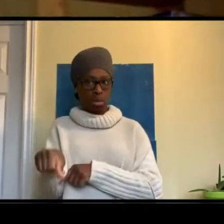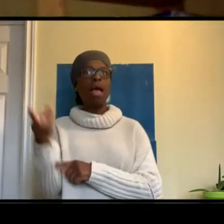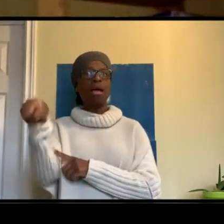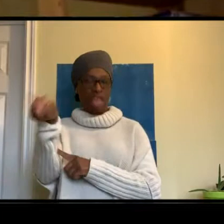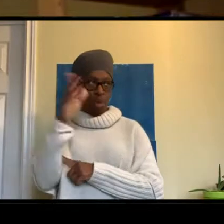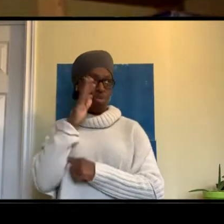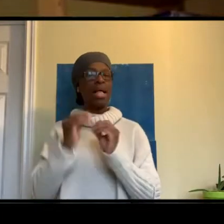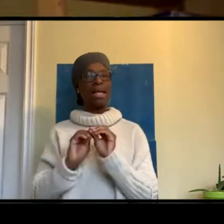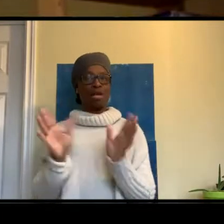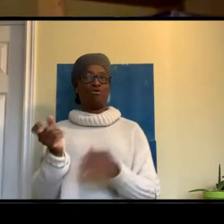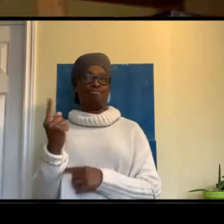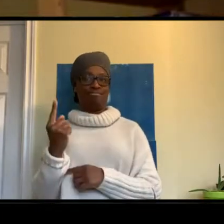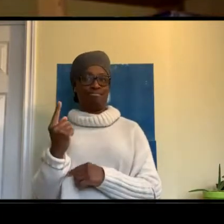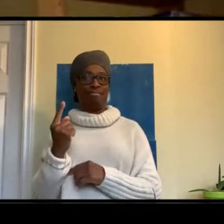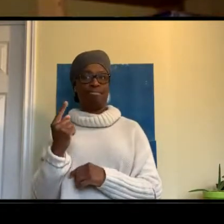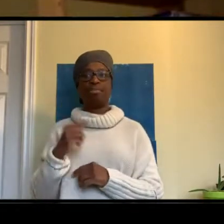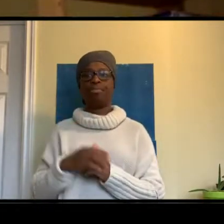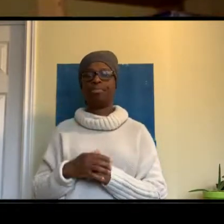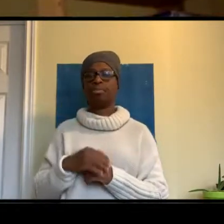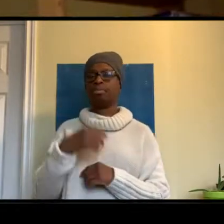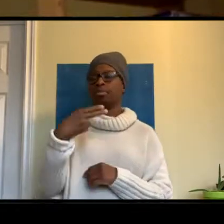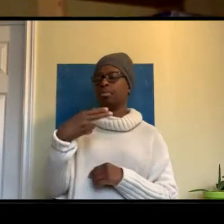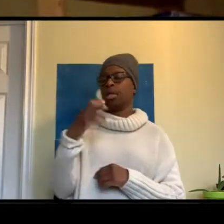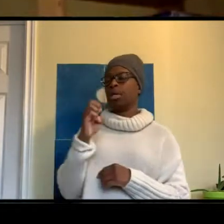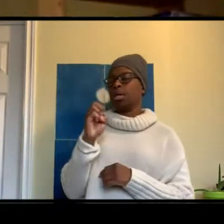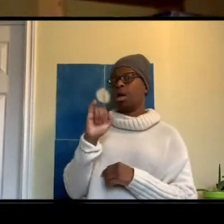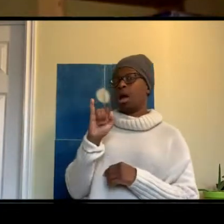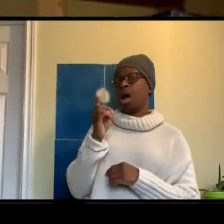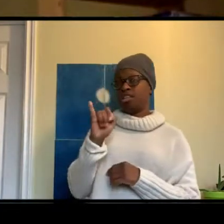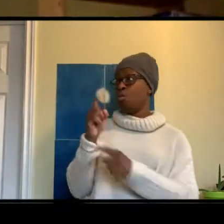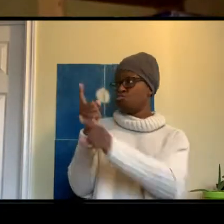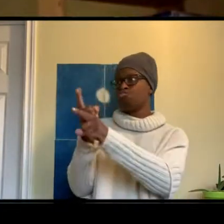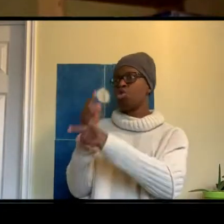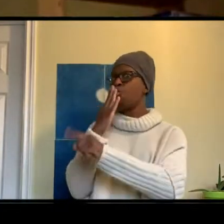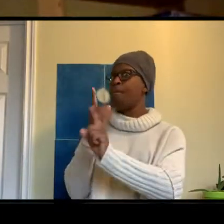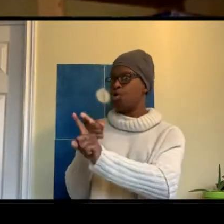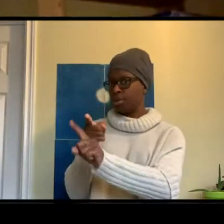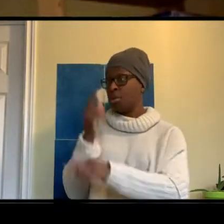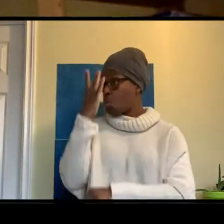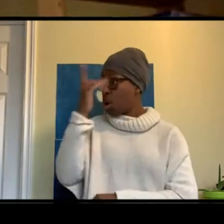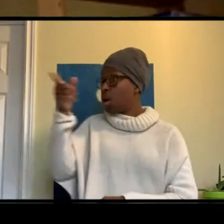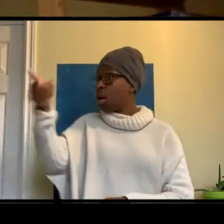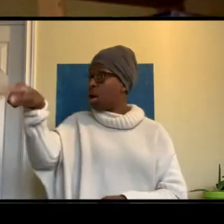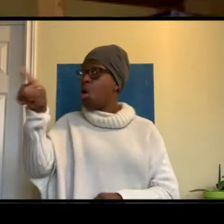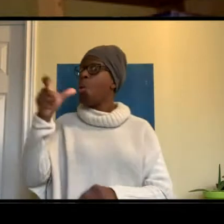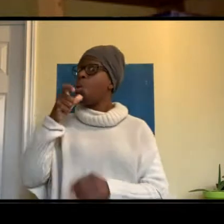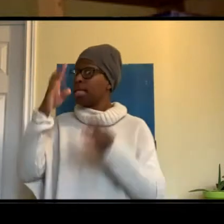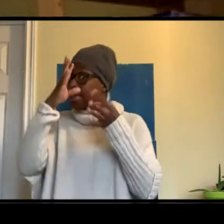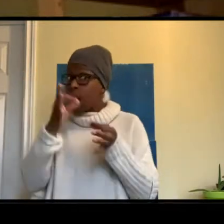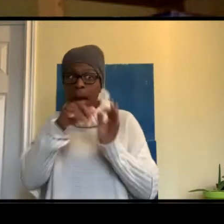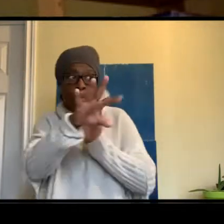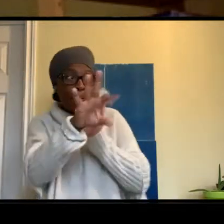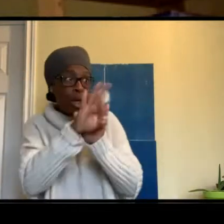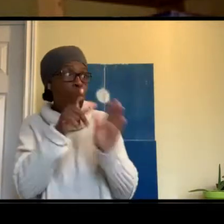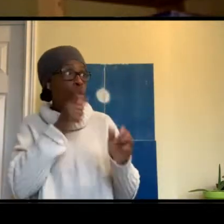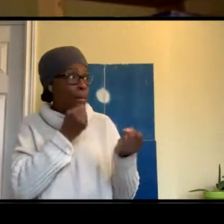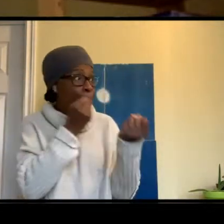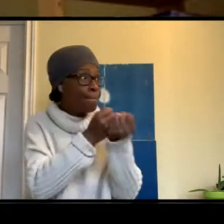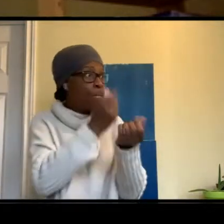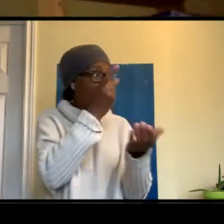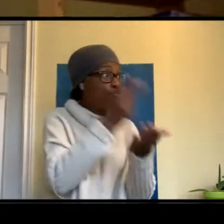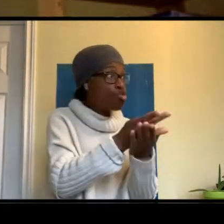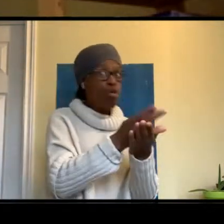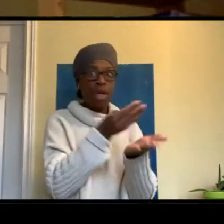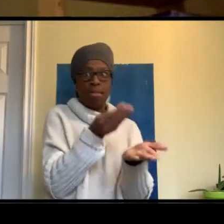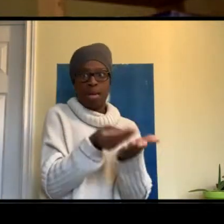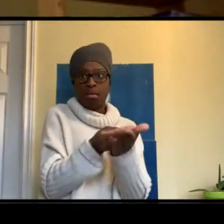type of materials that you do or the process that you're trying to execute. And having that really plain language so that your ideas get across, it